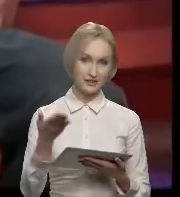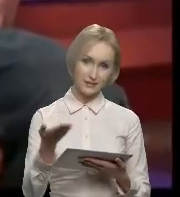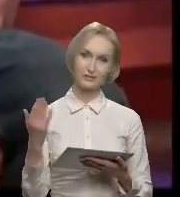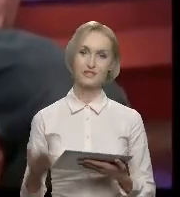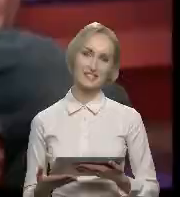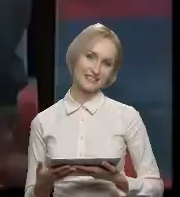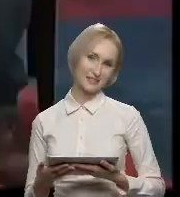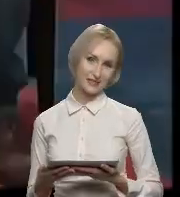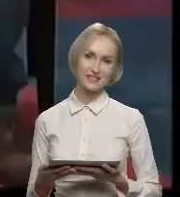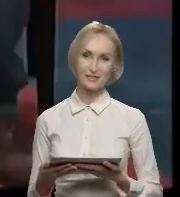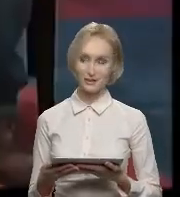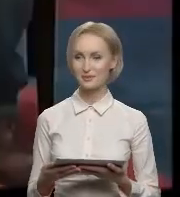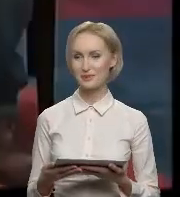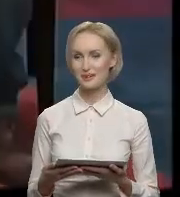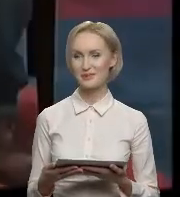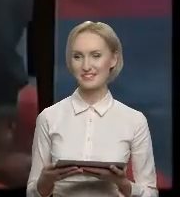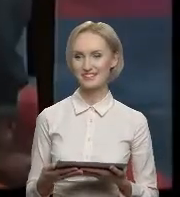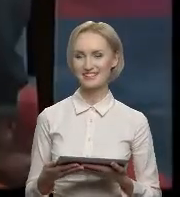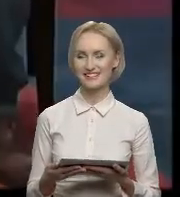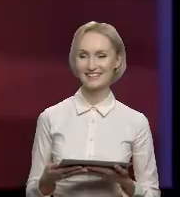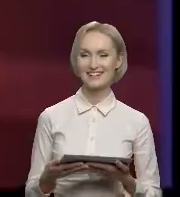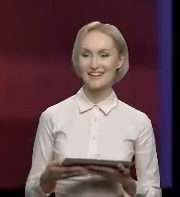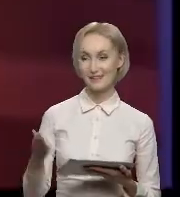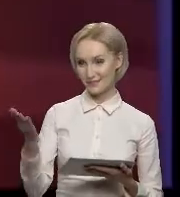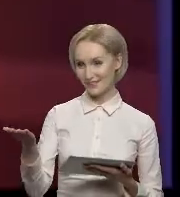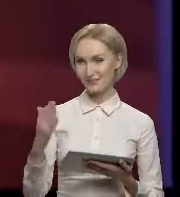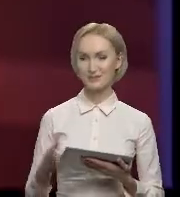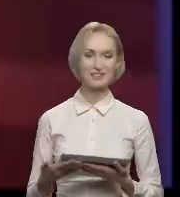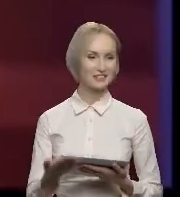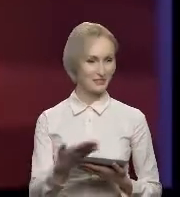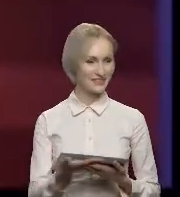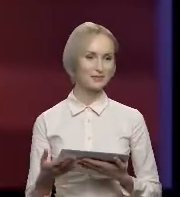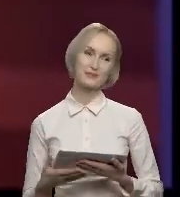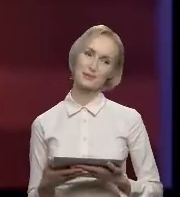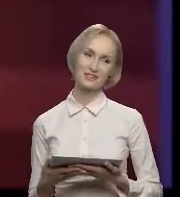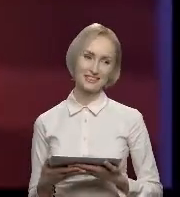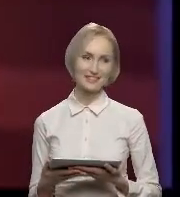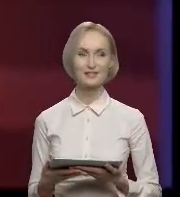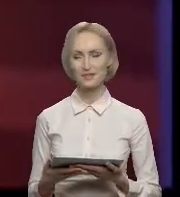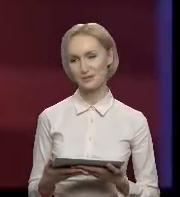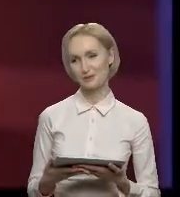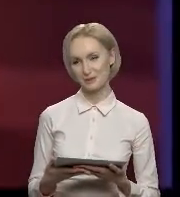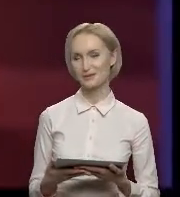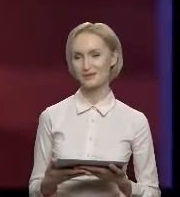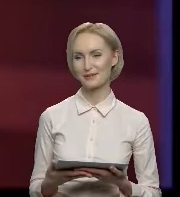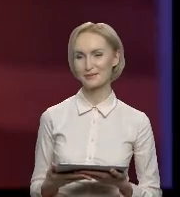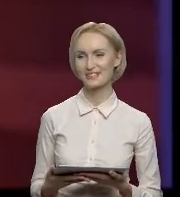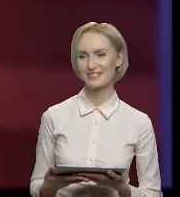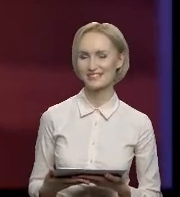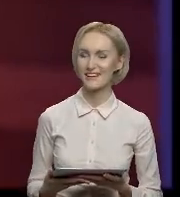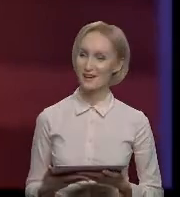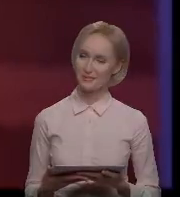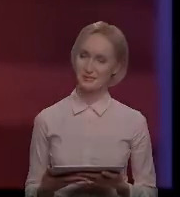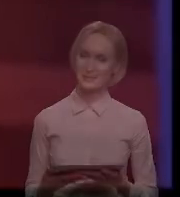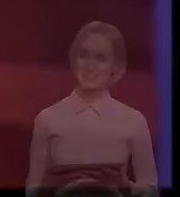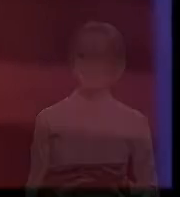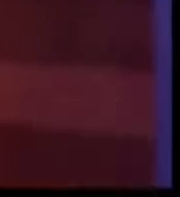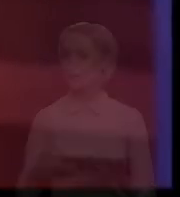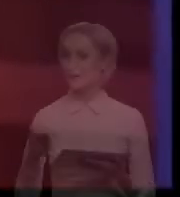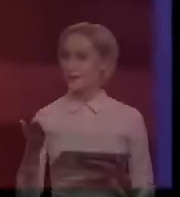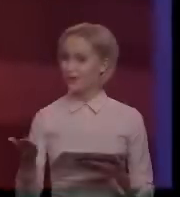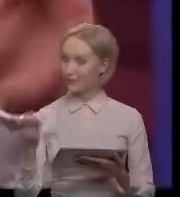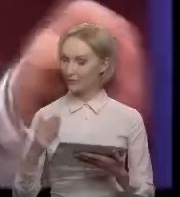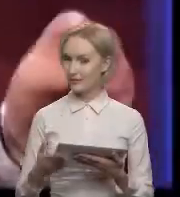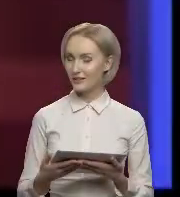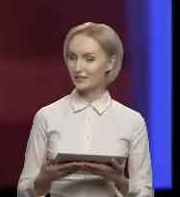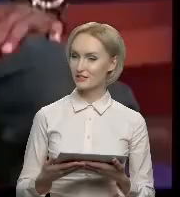from? For one thing. You figure know, figure it the out. The bottom line, the I'm most already, important I'm thing here is the 10-month-old baby. Do. Hey. and I'm not